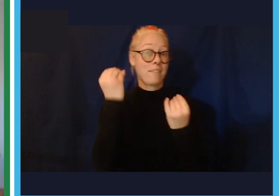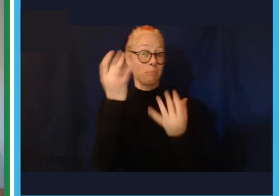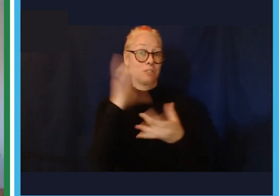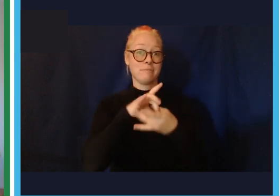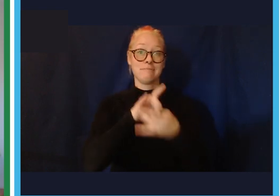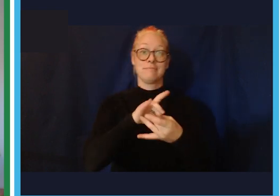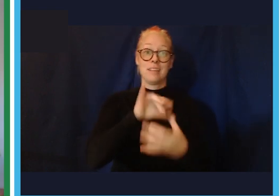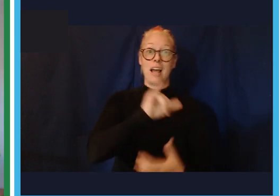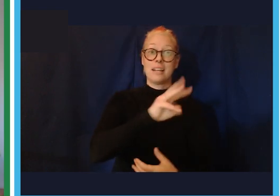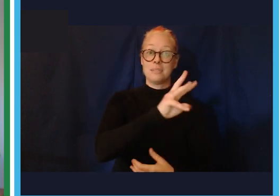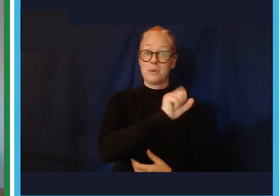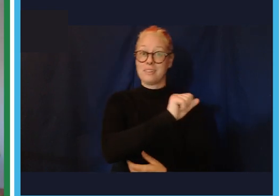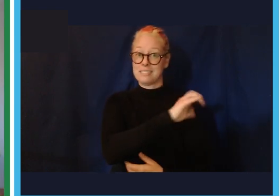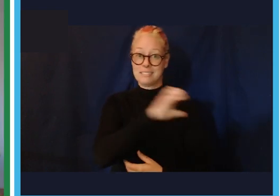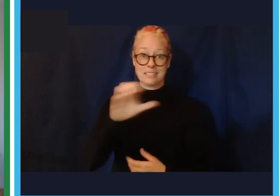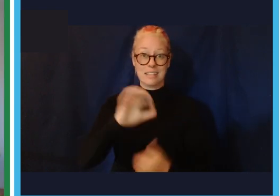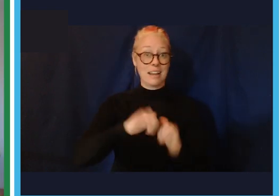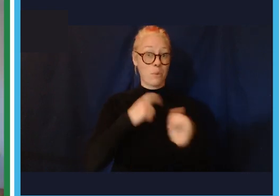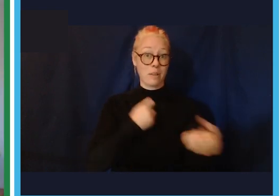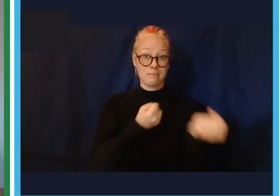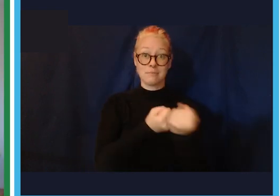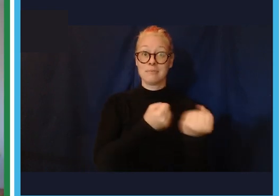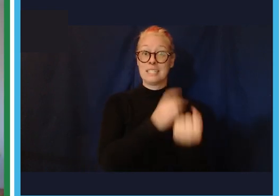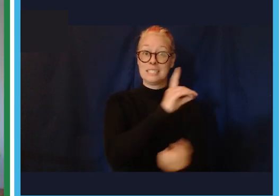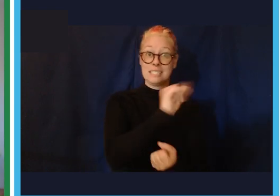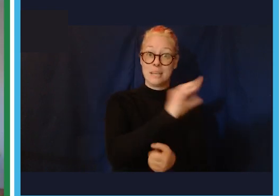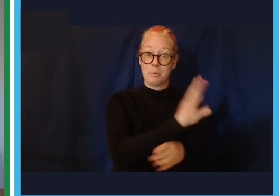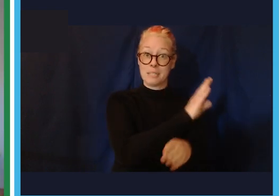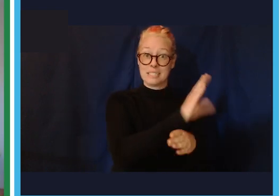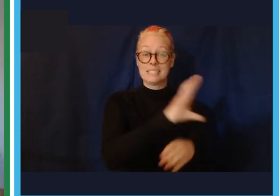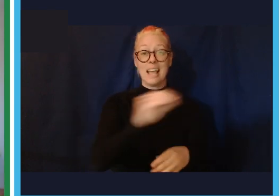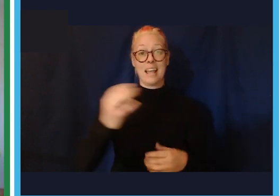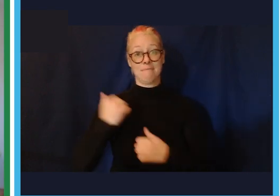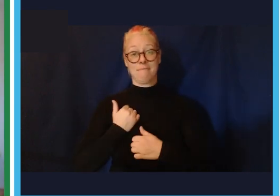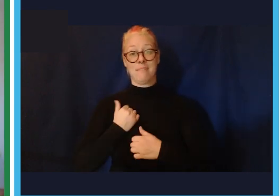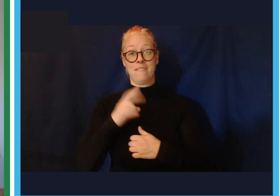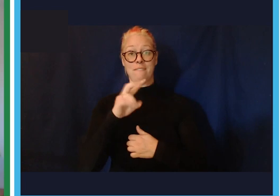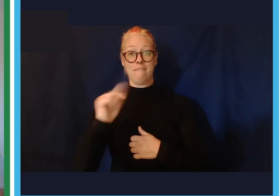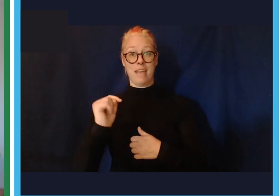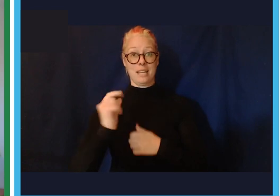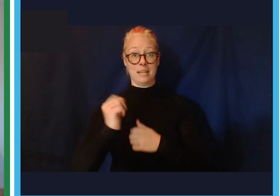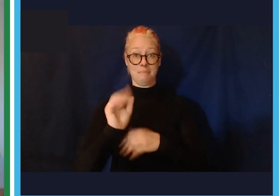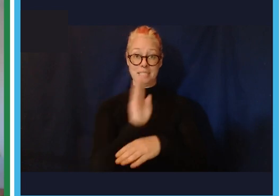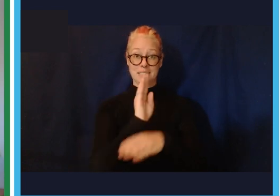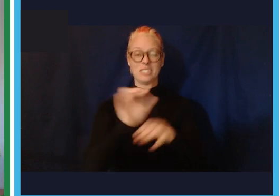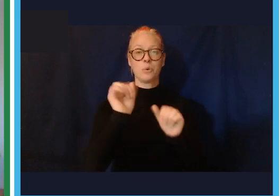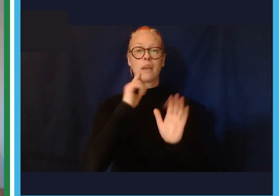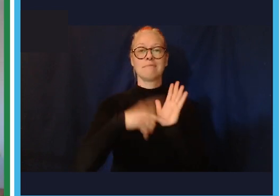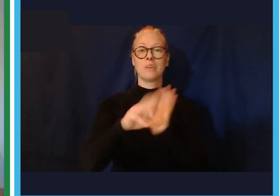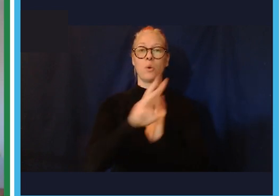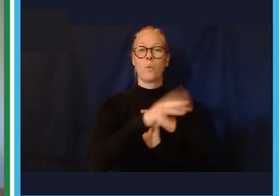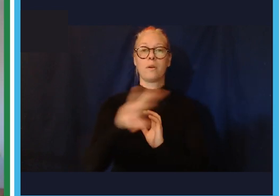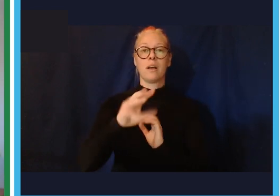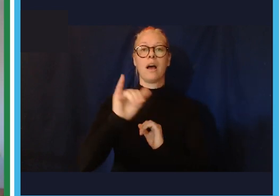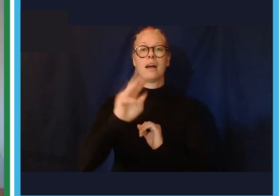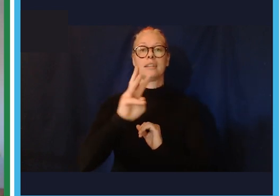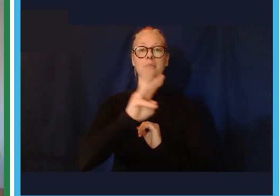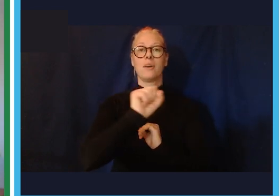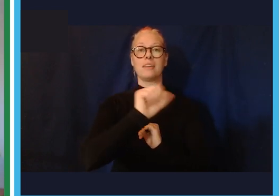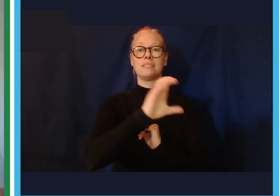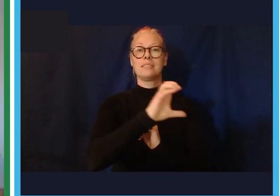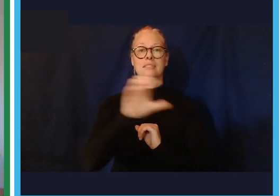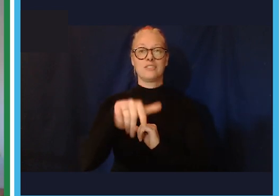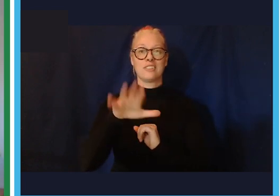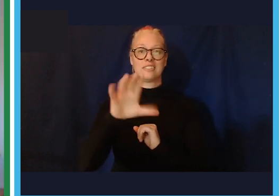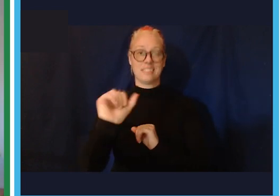www.iwscc.ca. I'd like to once again thank Pod Supply for producing these podcasts, as well as RBC